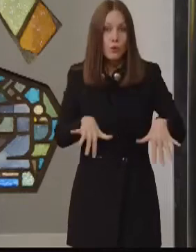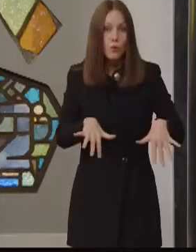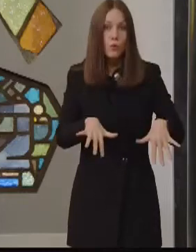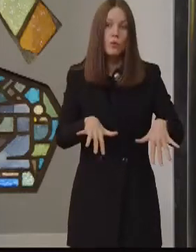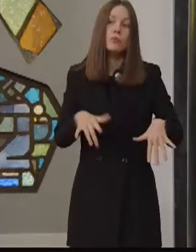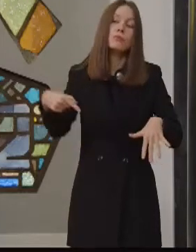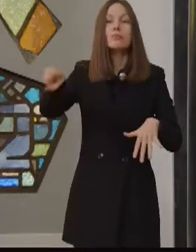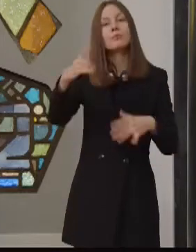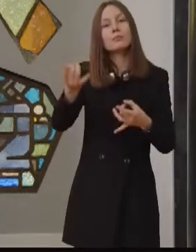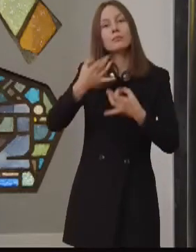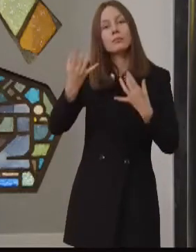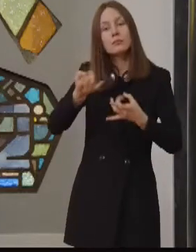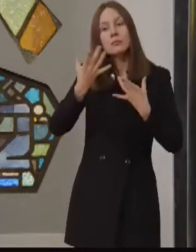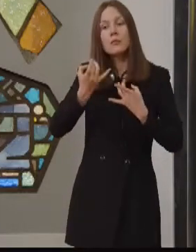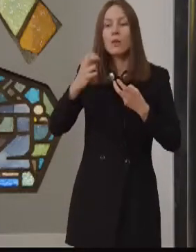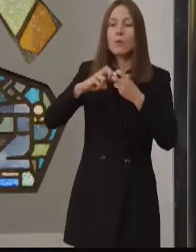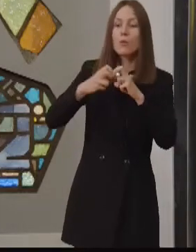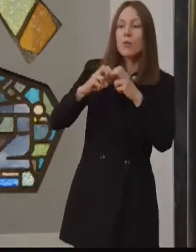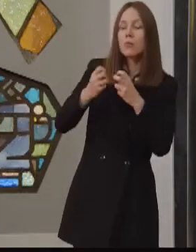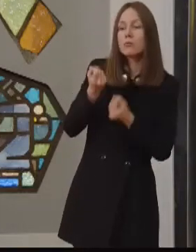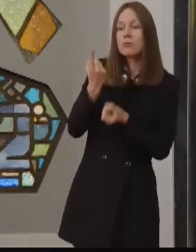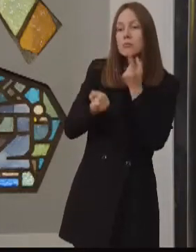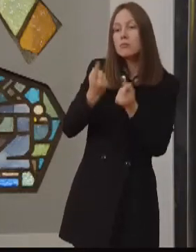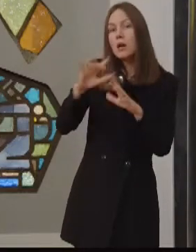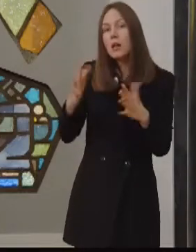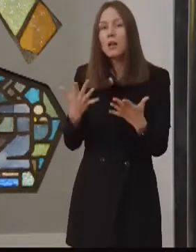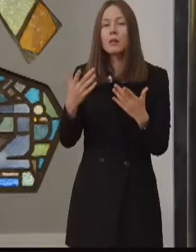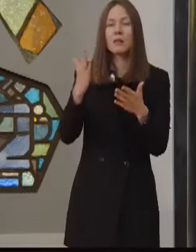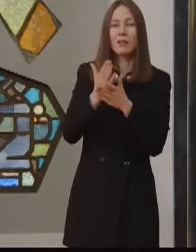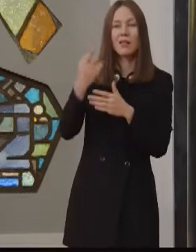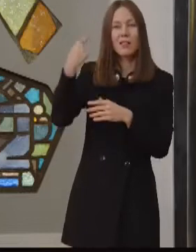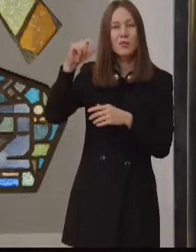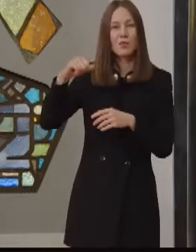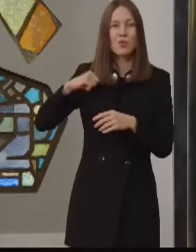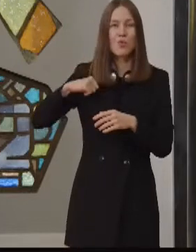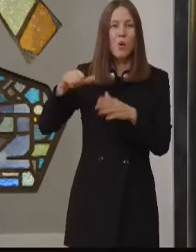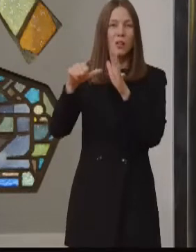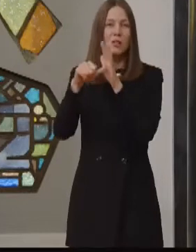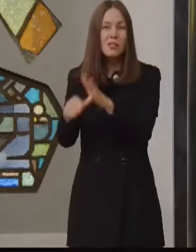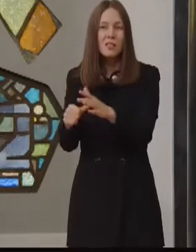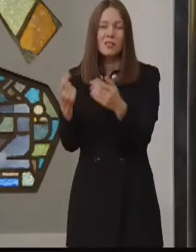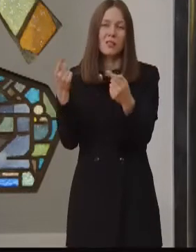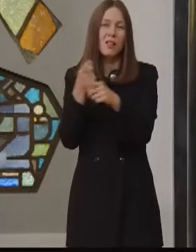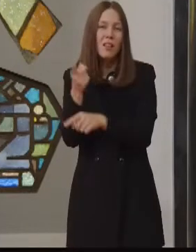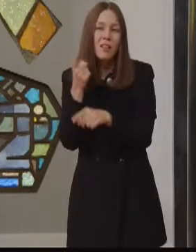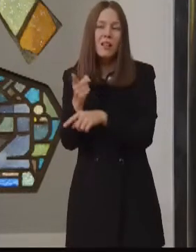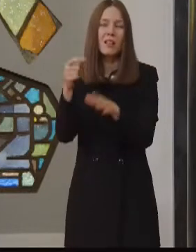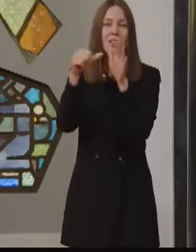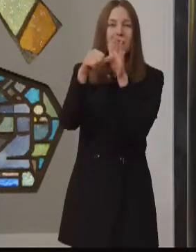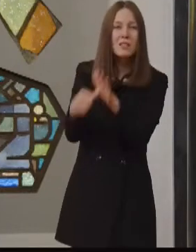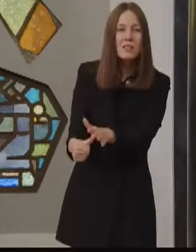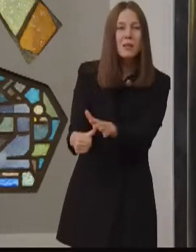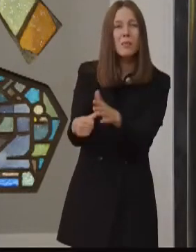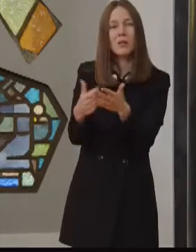interview, when they start telling me what problems they face, they say that they face hate